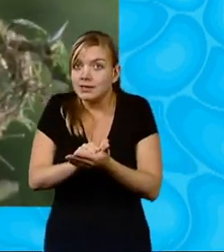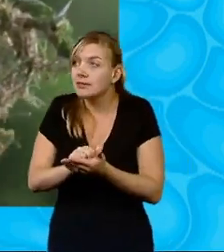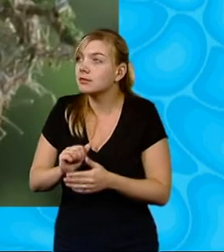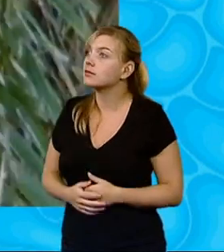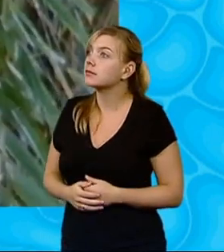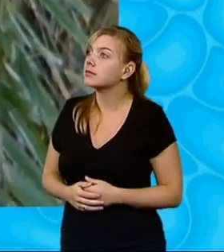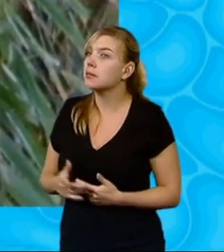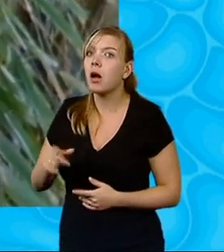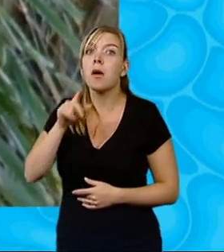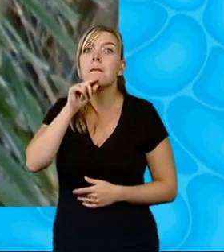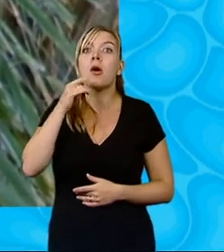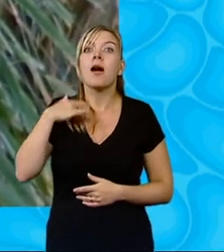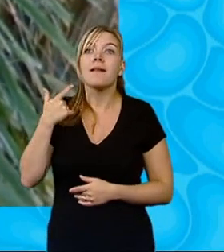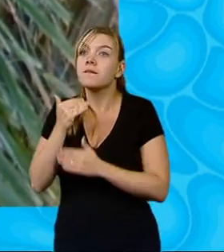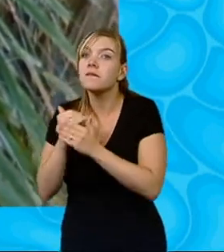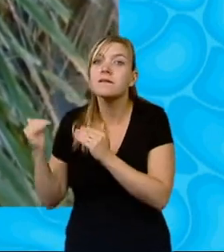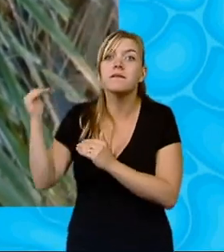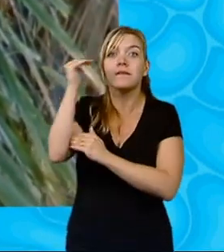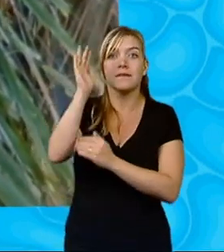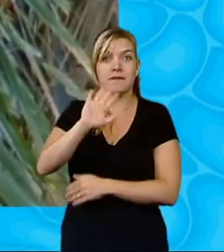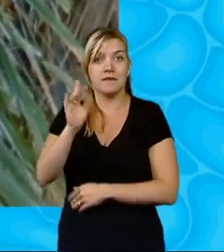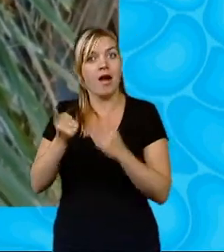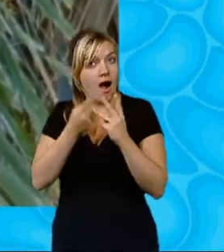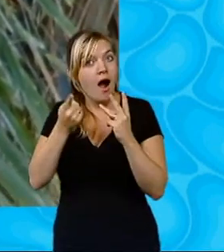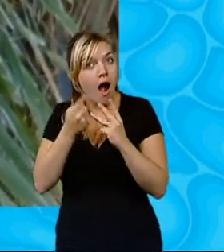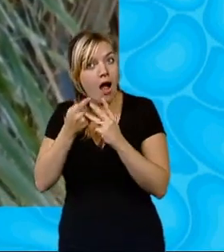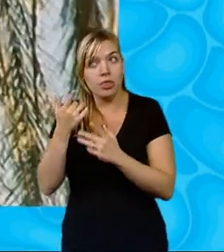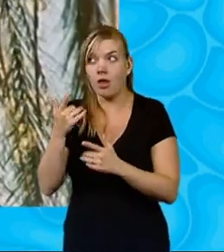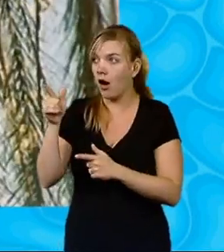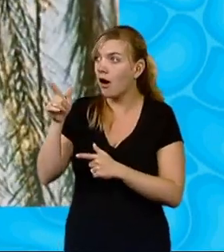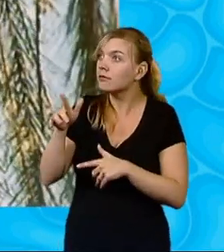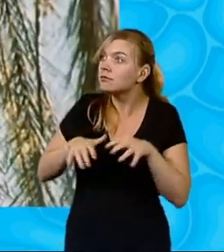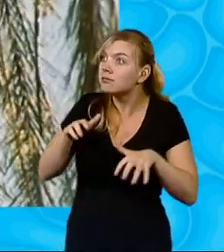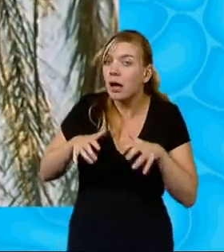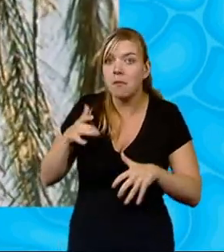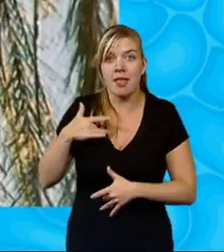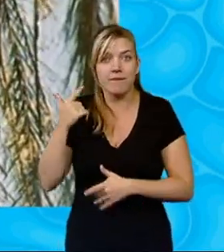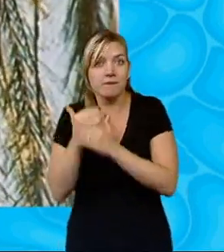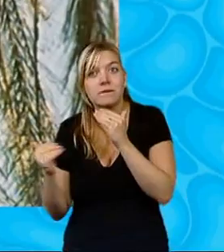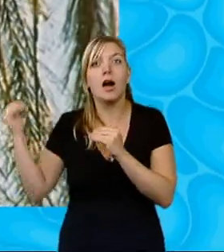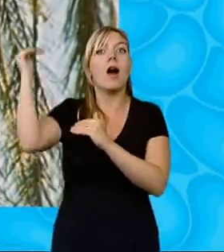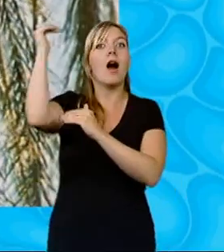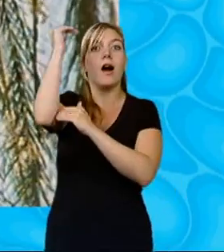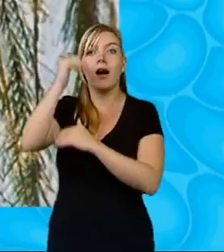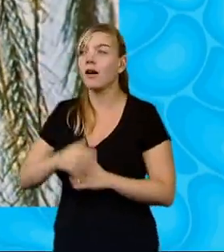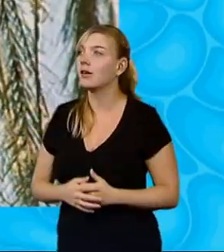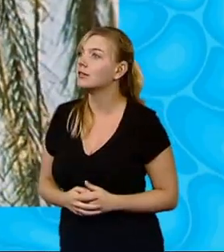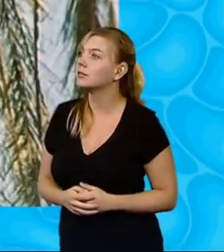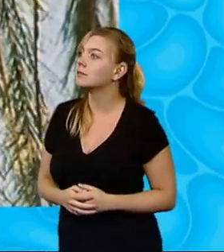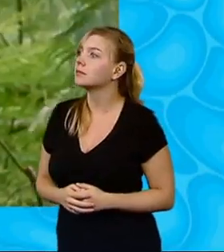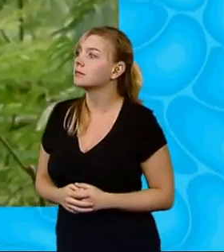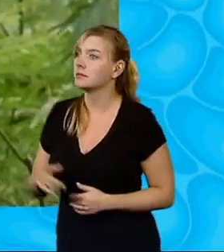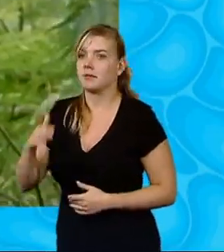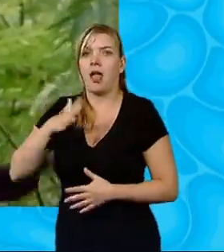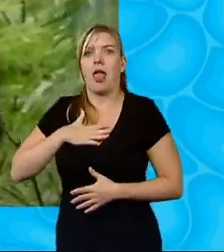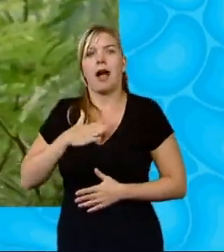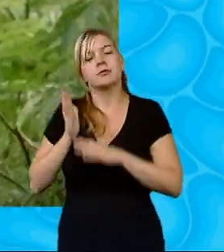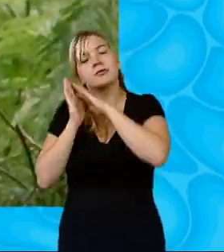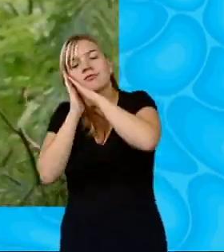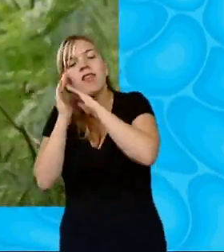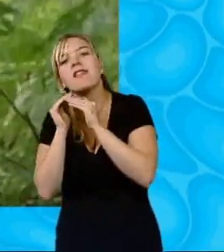aren't the only ones who live high up. Other animals like these furry chaps like to sleep off the ground too. That way,